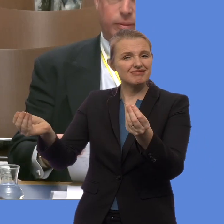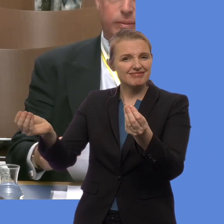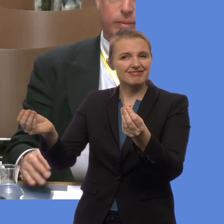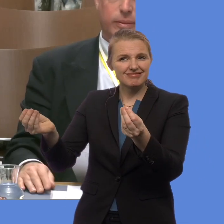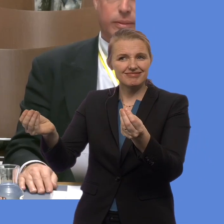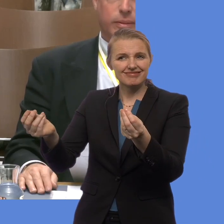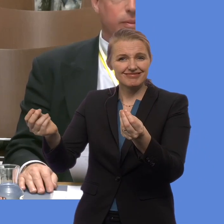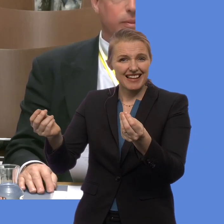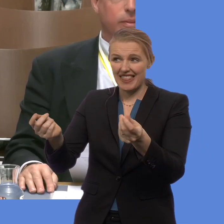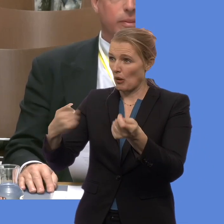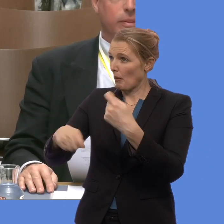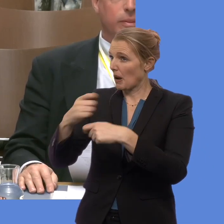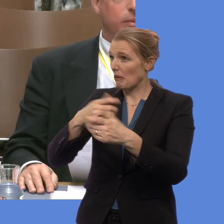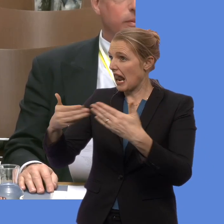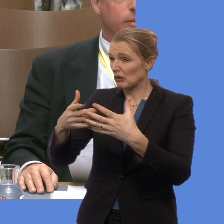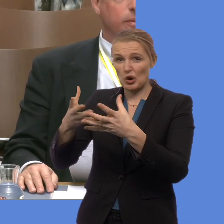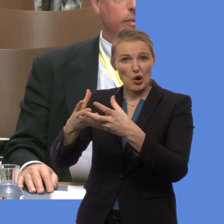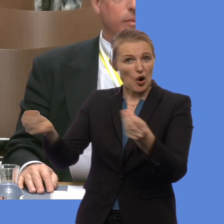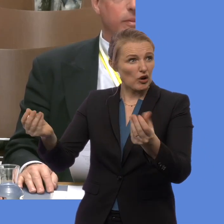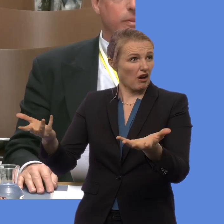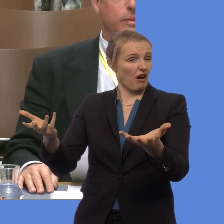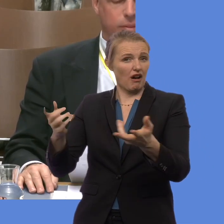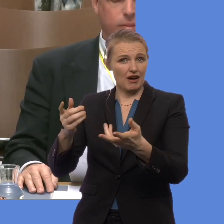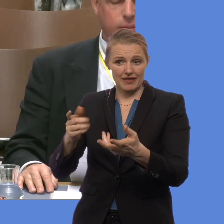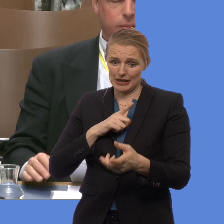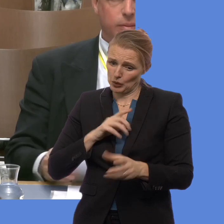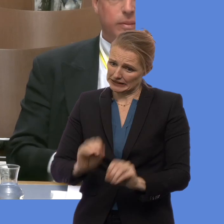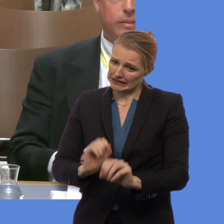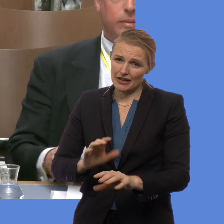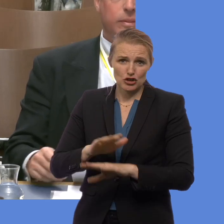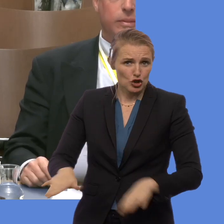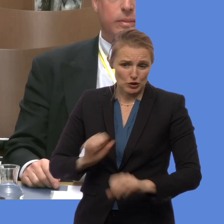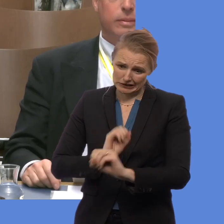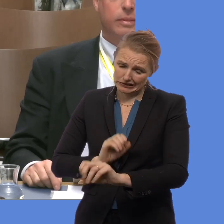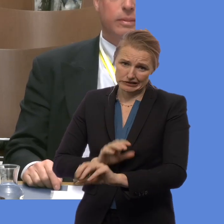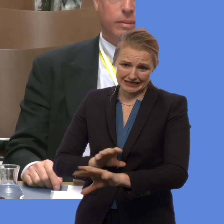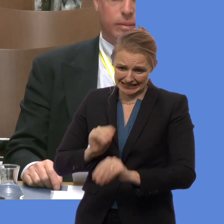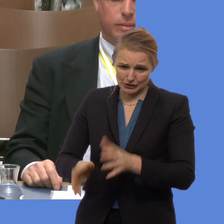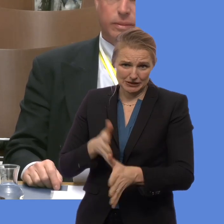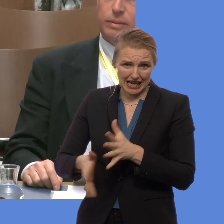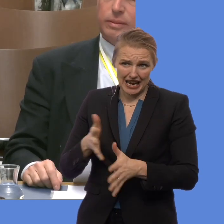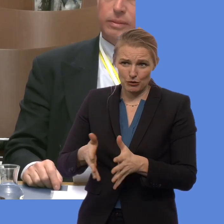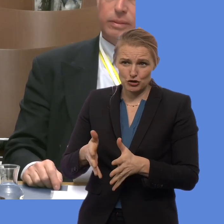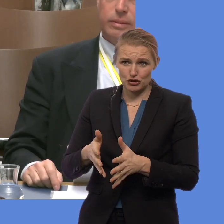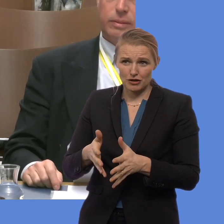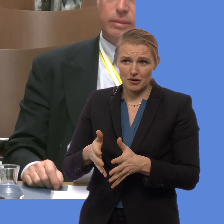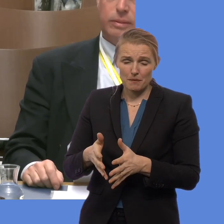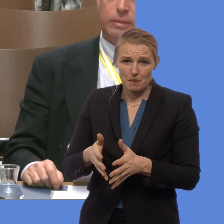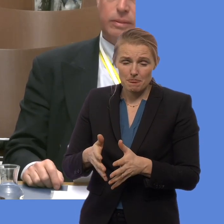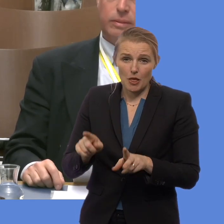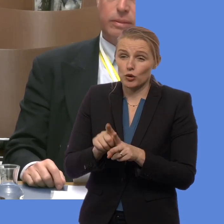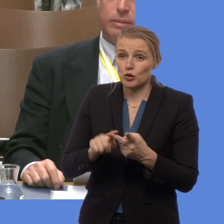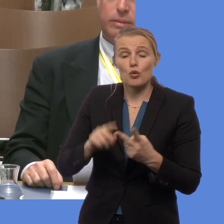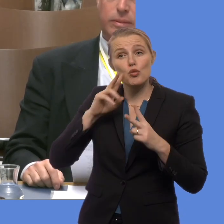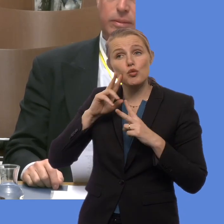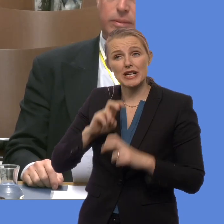point the language is gone and you can't save it. So that is why, not only that, but the research there